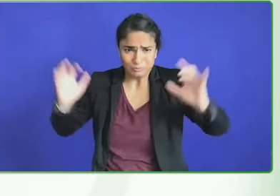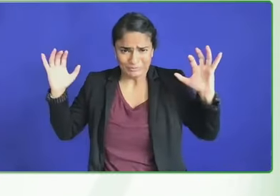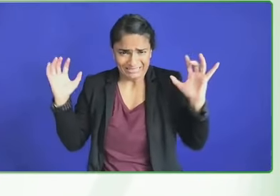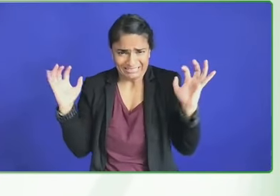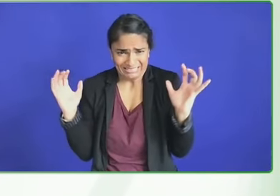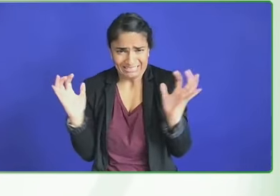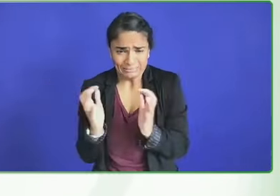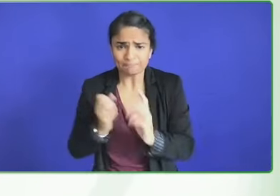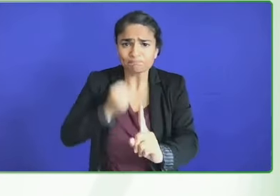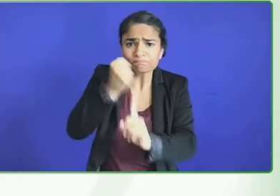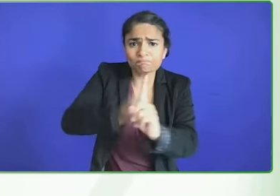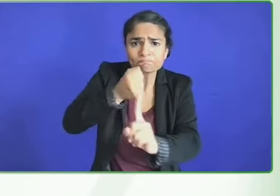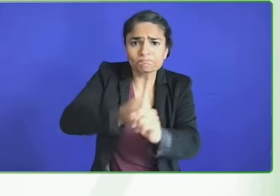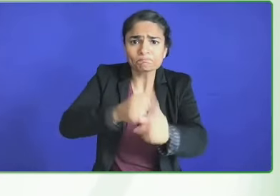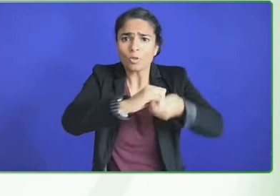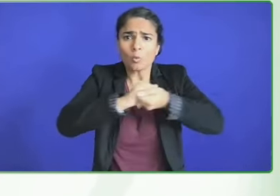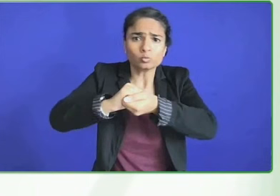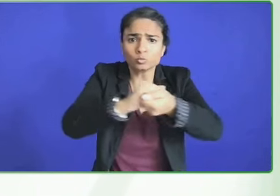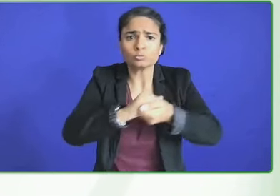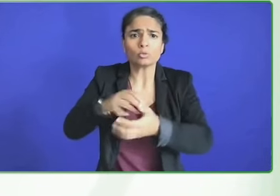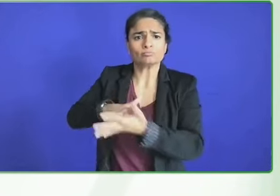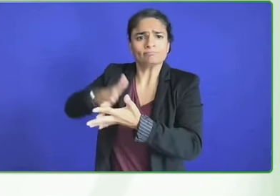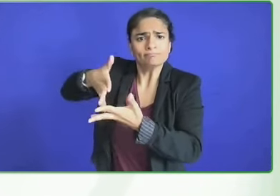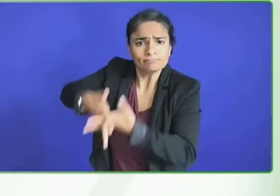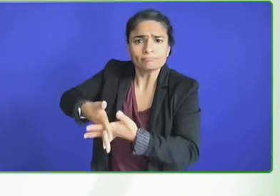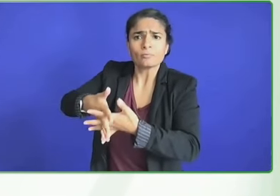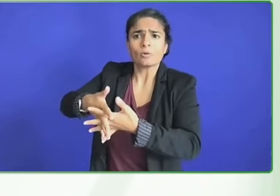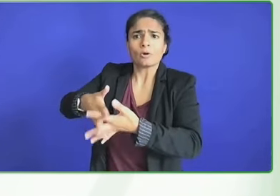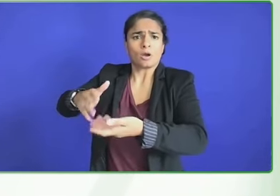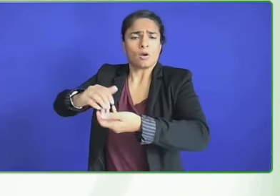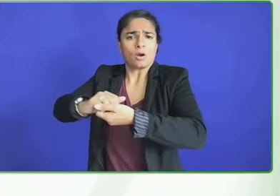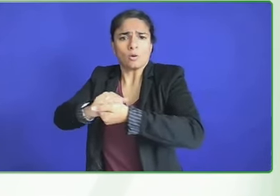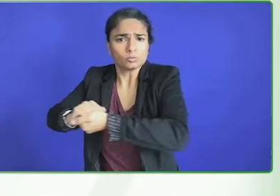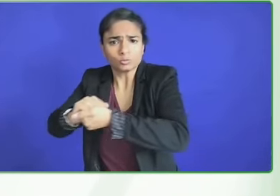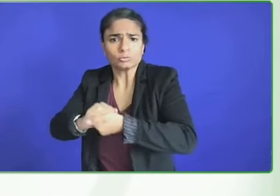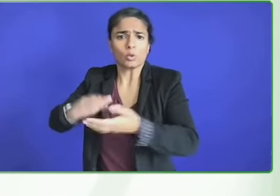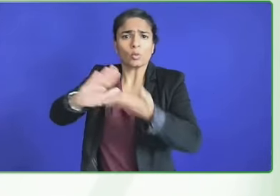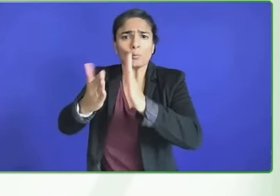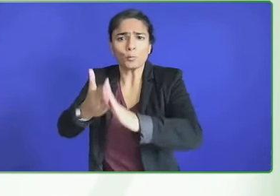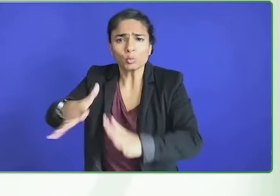contribute to society in meaningful, self-directed ways.